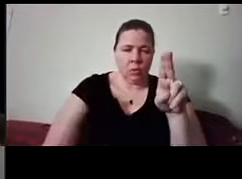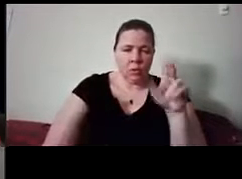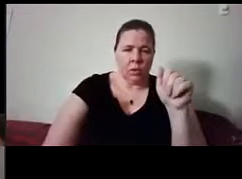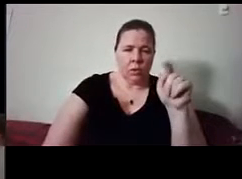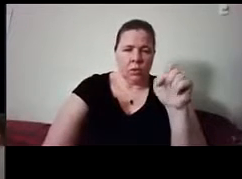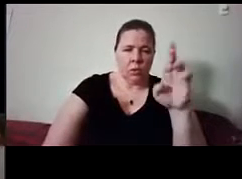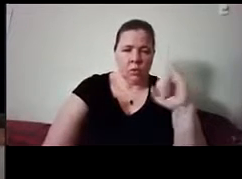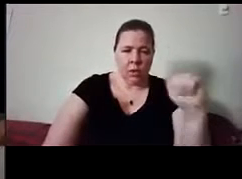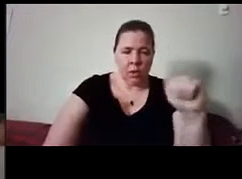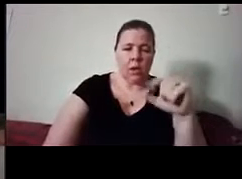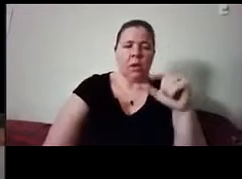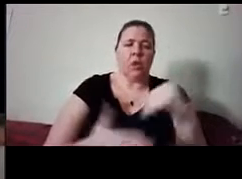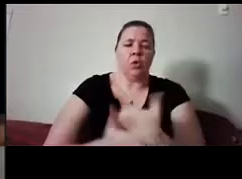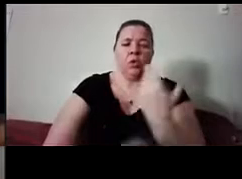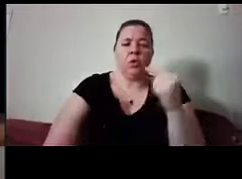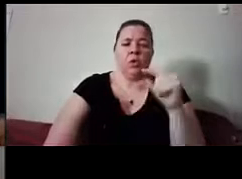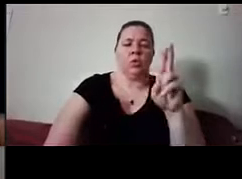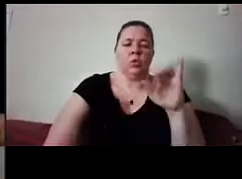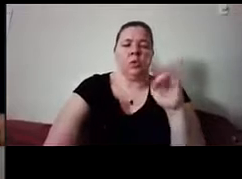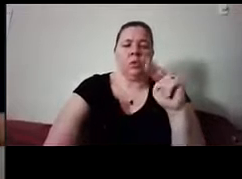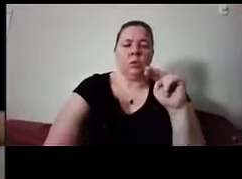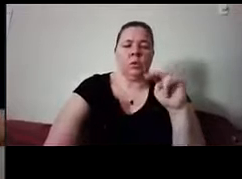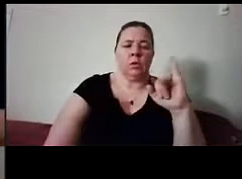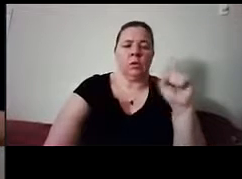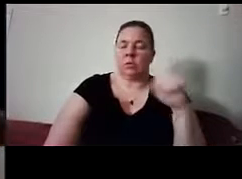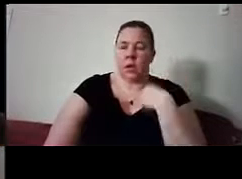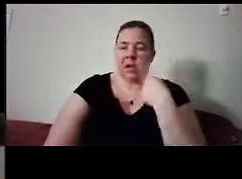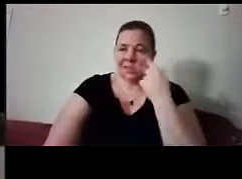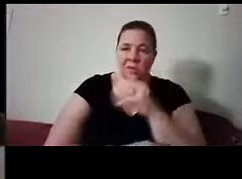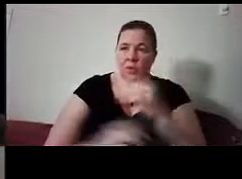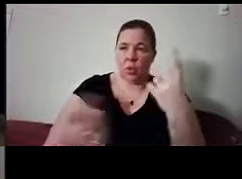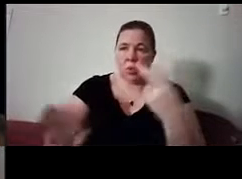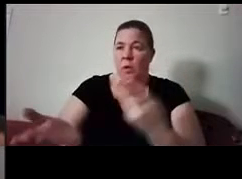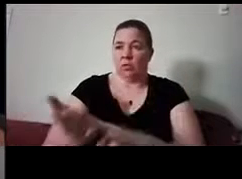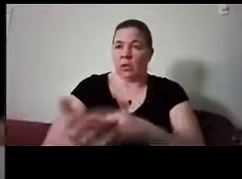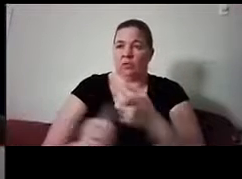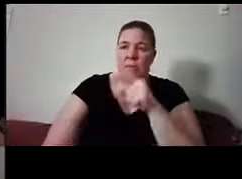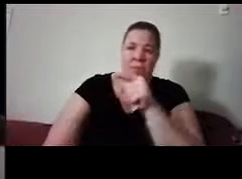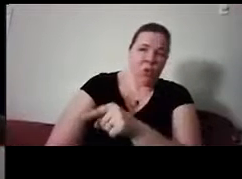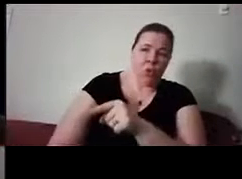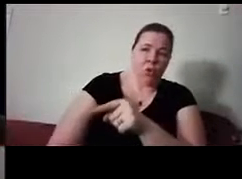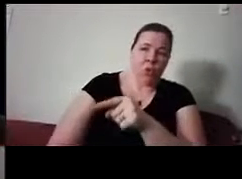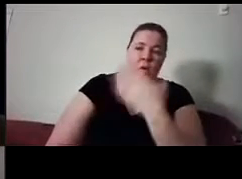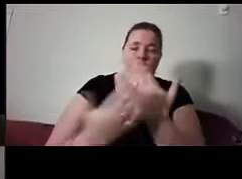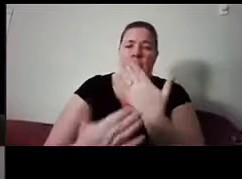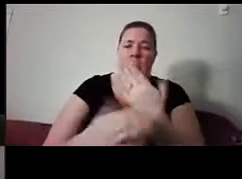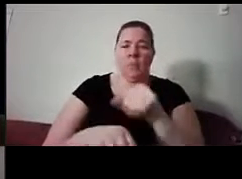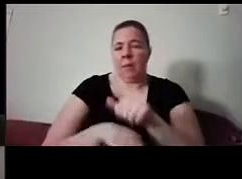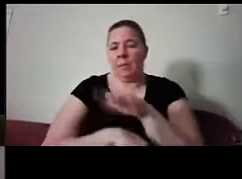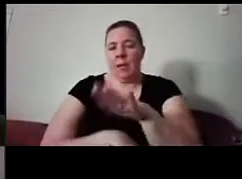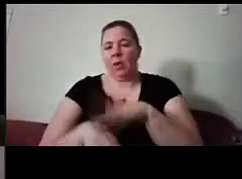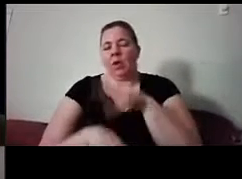want to bring the business to them. I've not seen nobody registered from there yet. Which is a good thing. So make yourself a man on a mission, right?